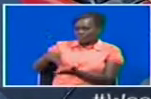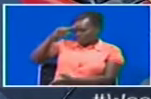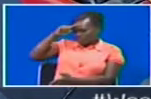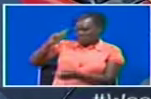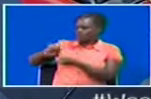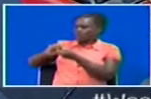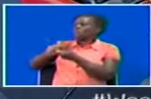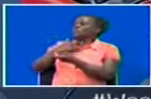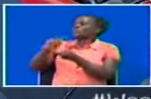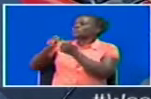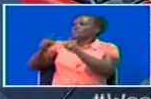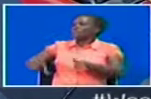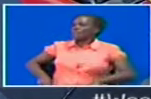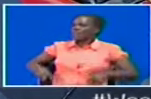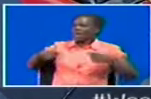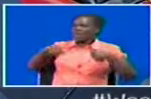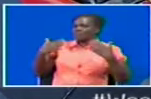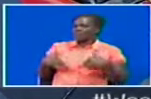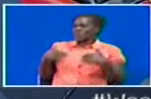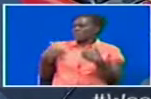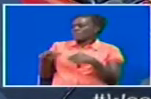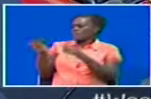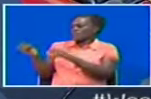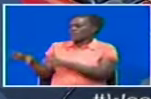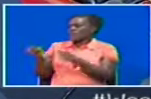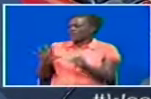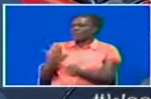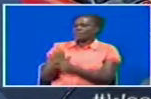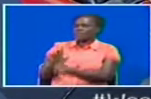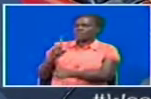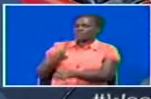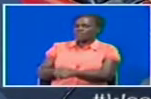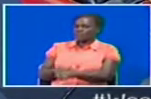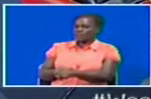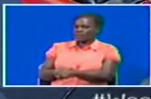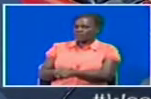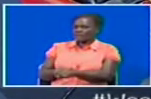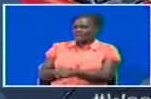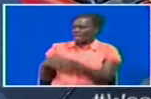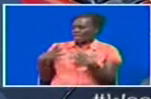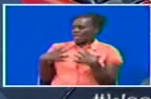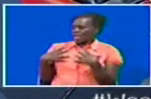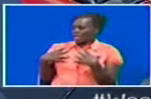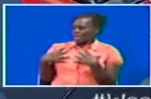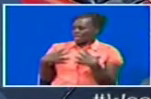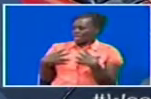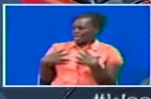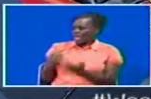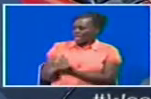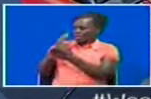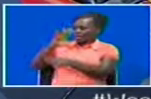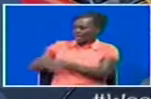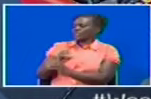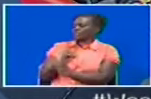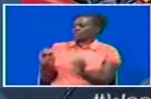change the lives of the people. The people there are suffering so much, and help doesn't seem to be trickling down to them.